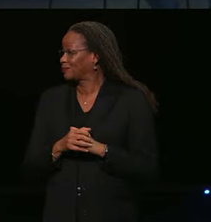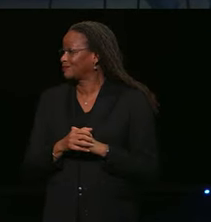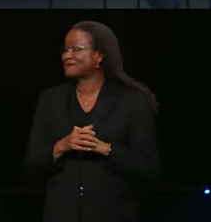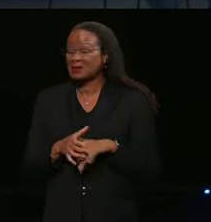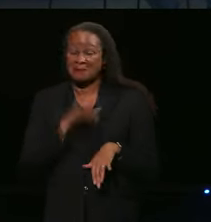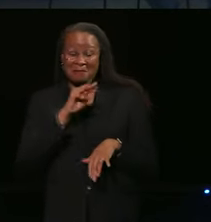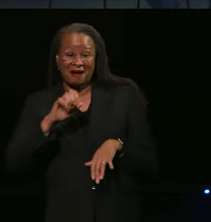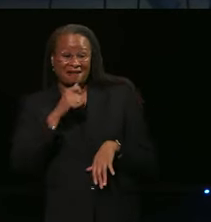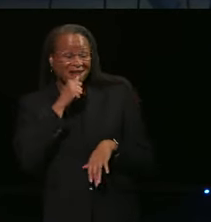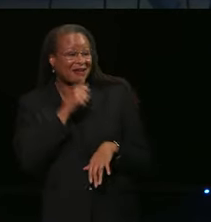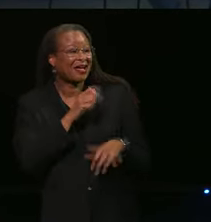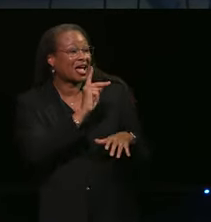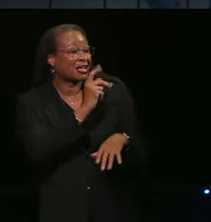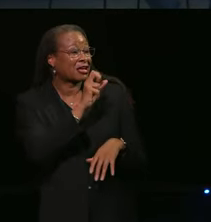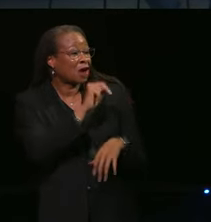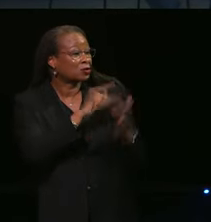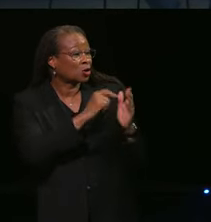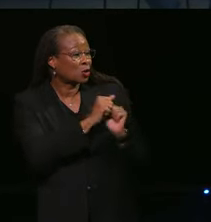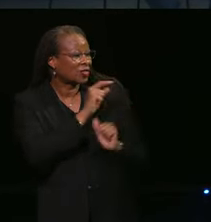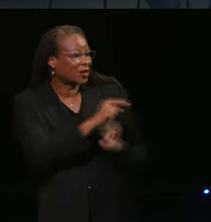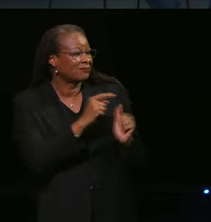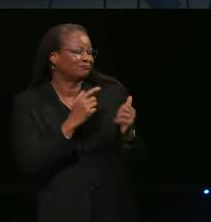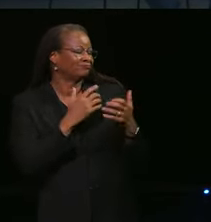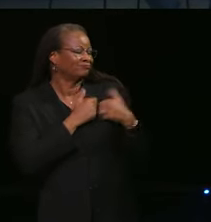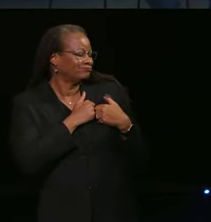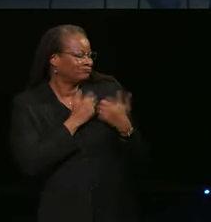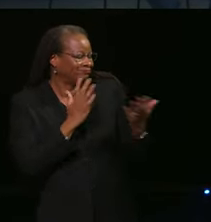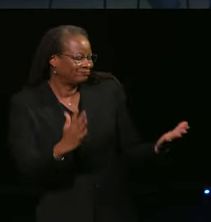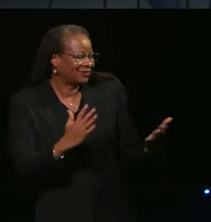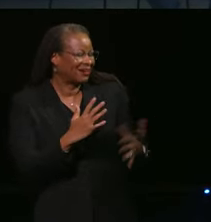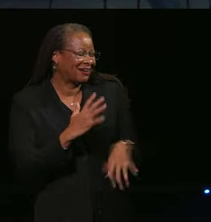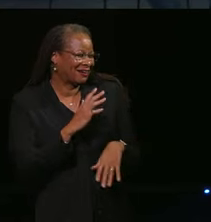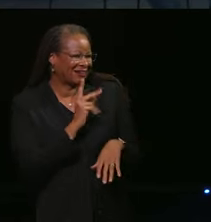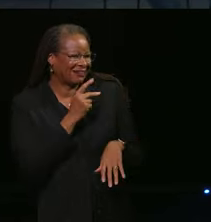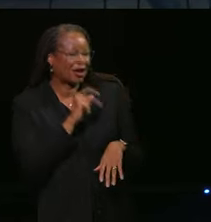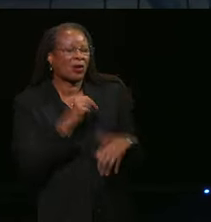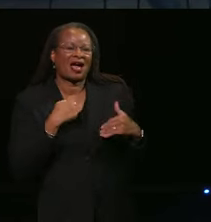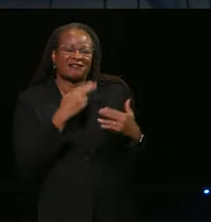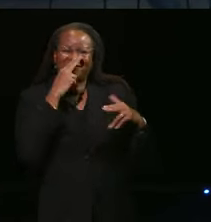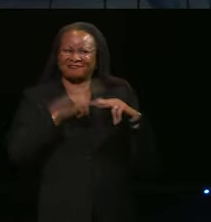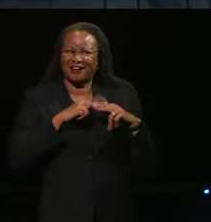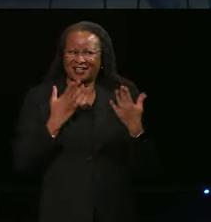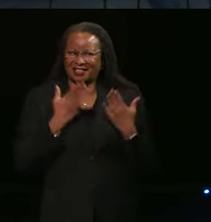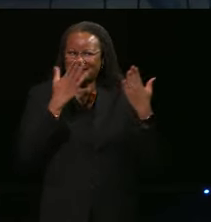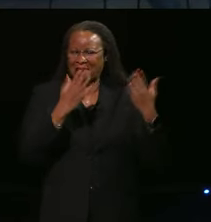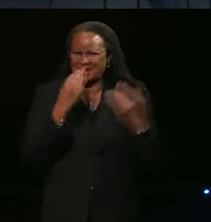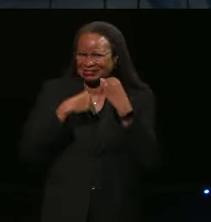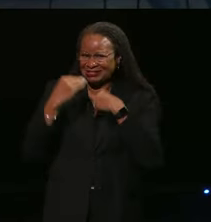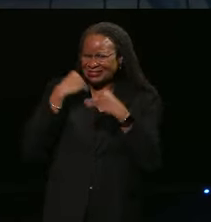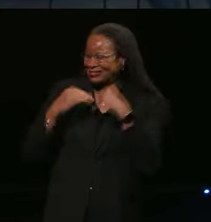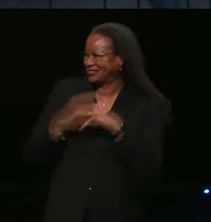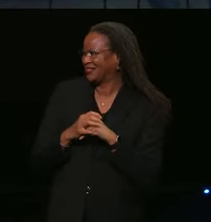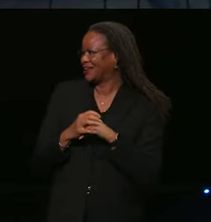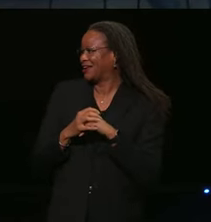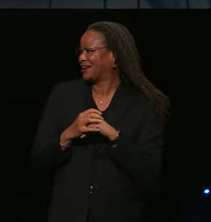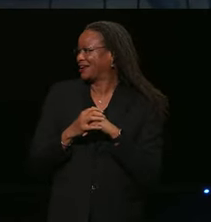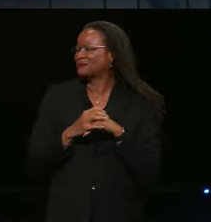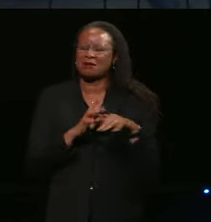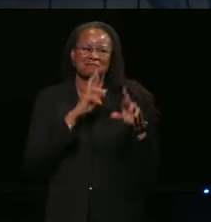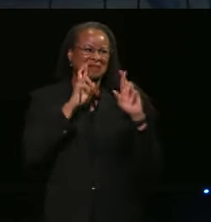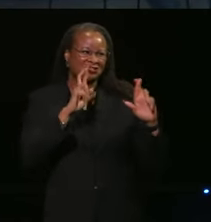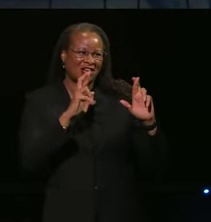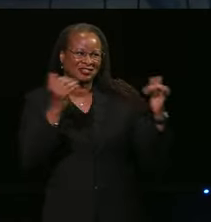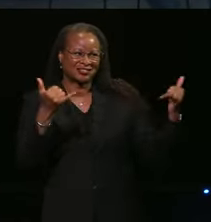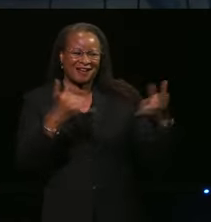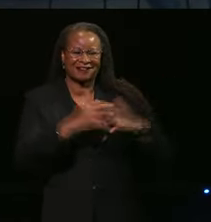Karen, I'm going to start with you. My darling Karen, we had a lot of fun at the nominee dinner. We got in our cups. Best friends now. So I feel